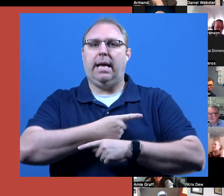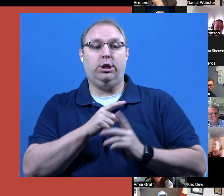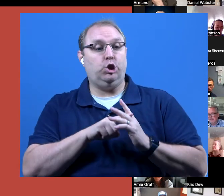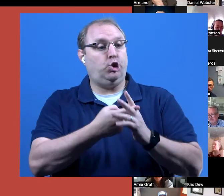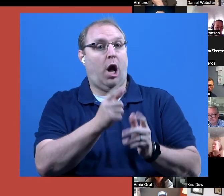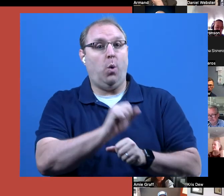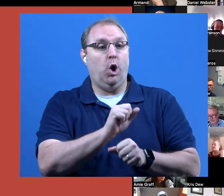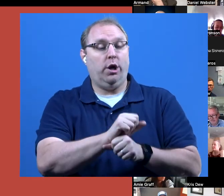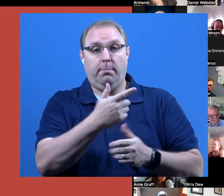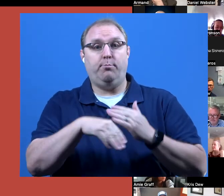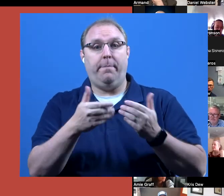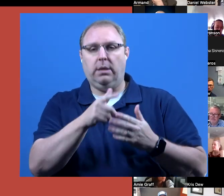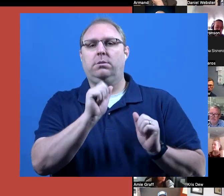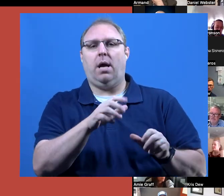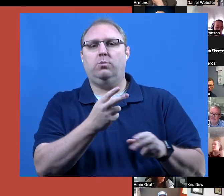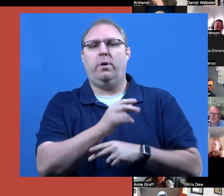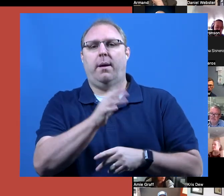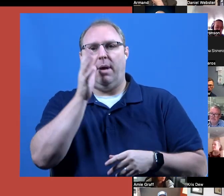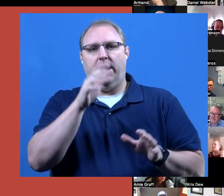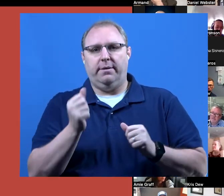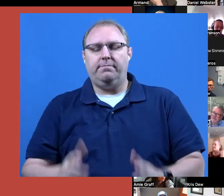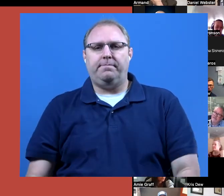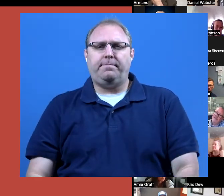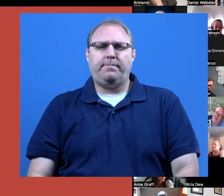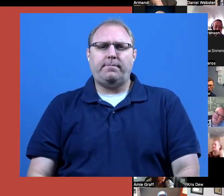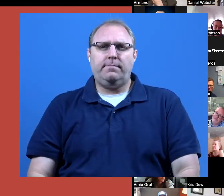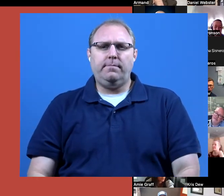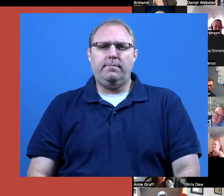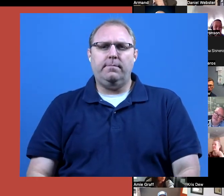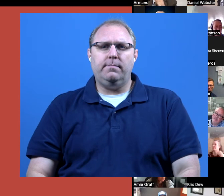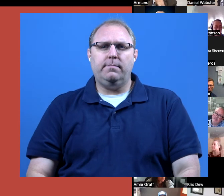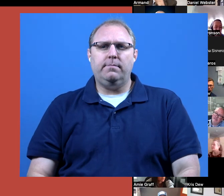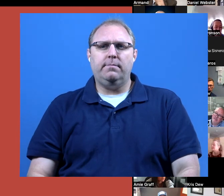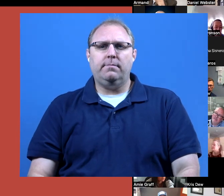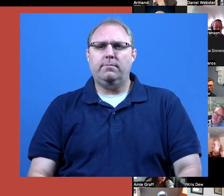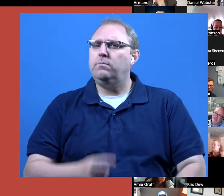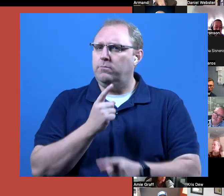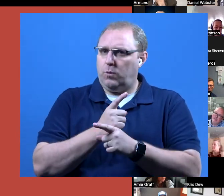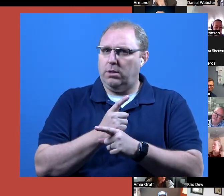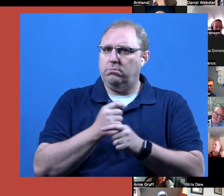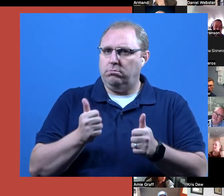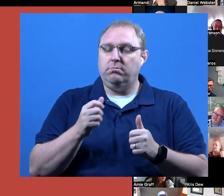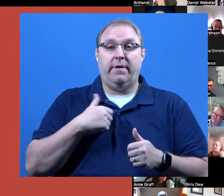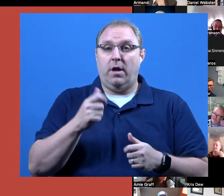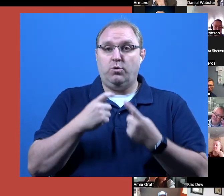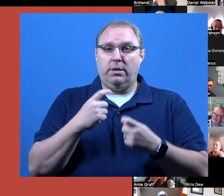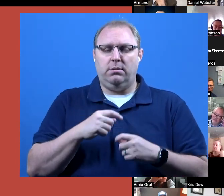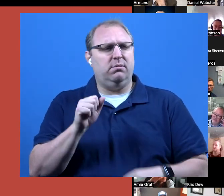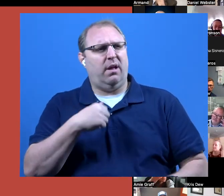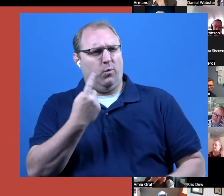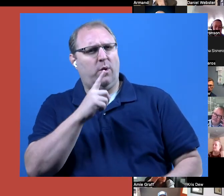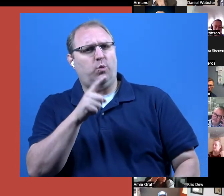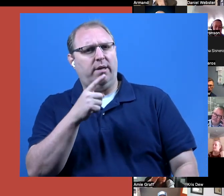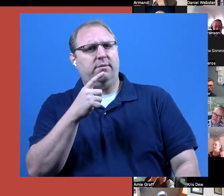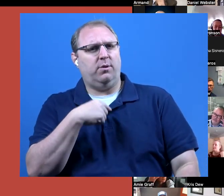saying someone is not meeting their percentage rates because they're off on approved leave, should have adjusted those